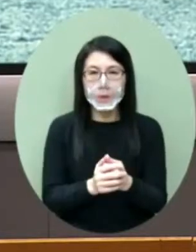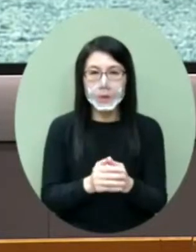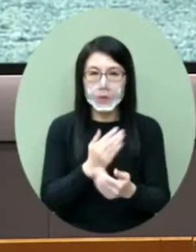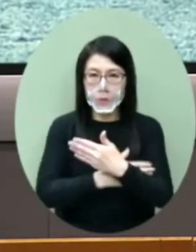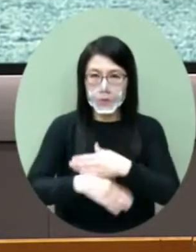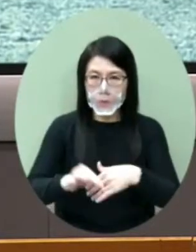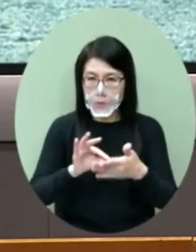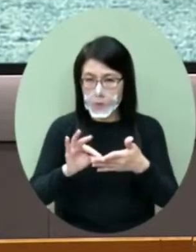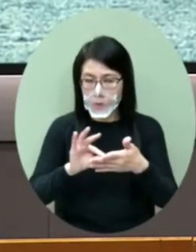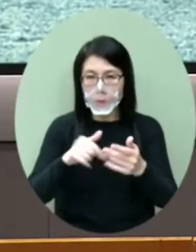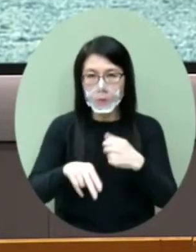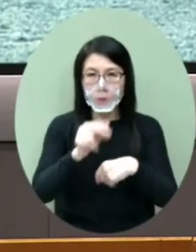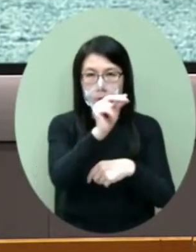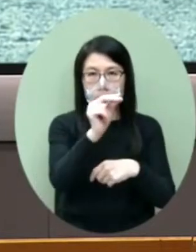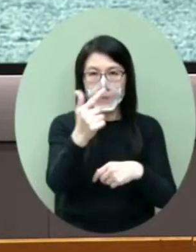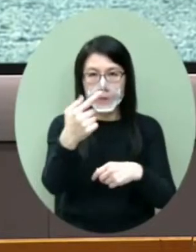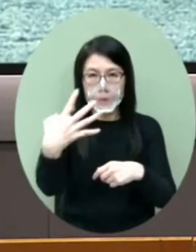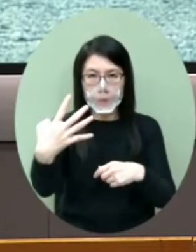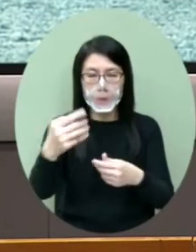So we have